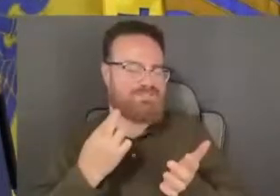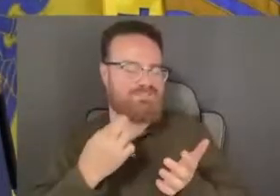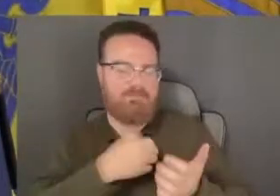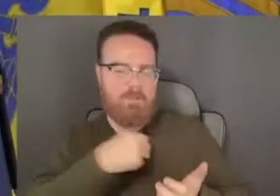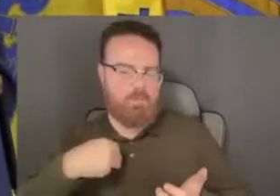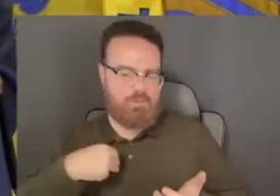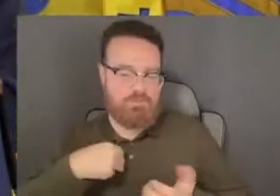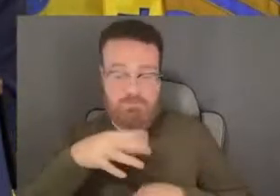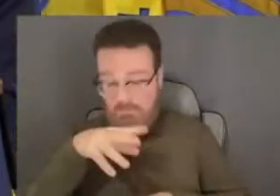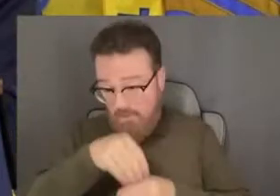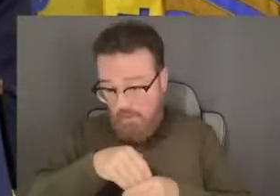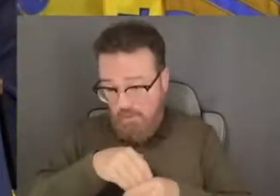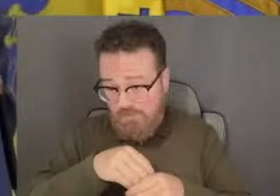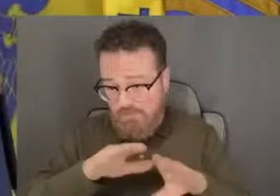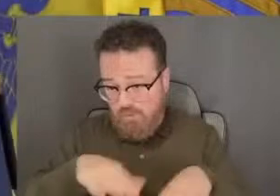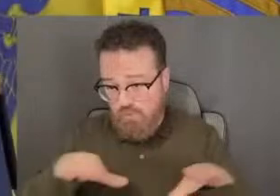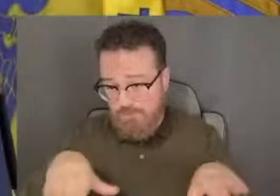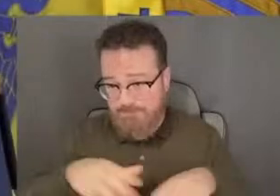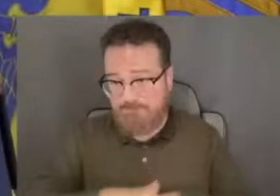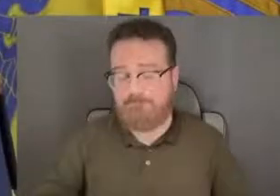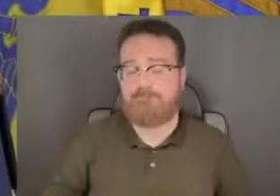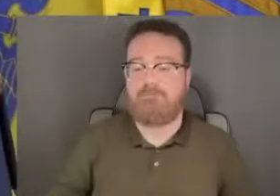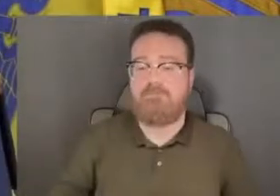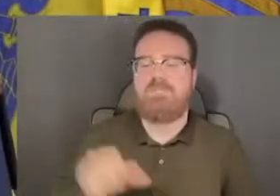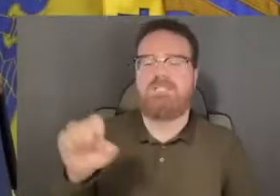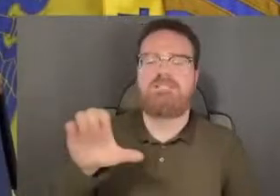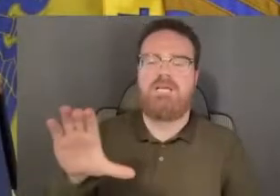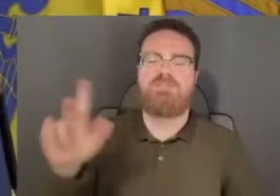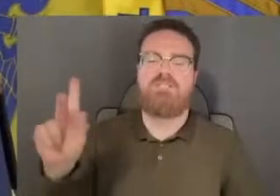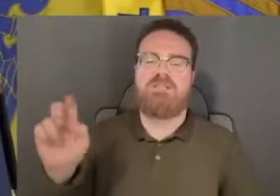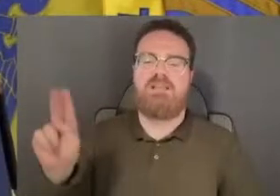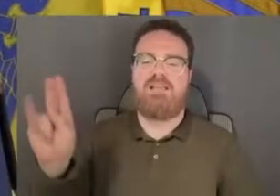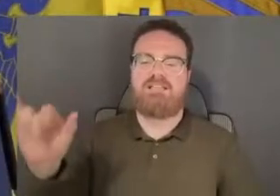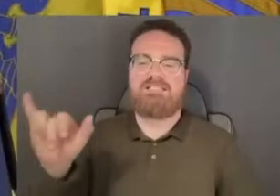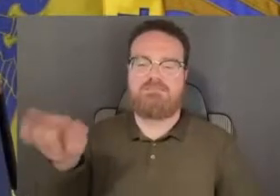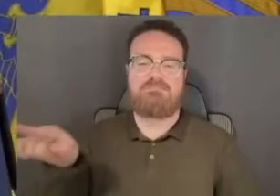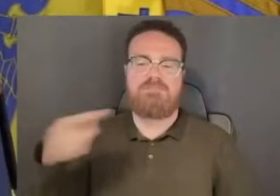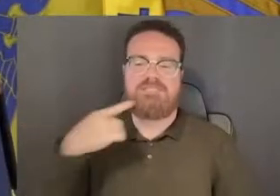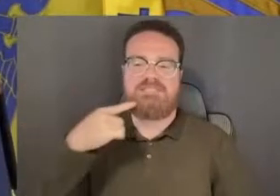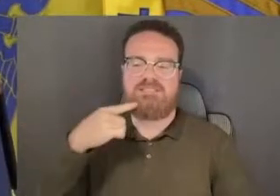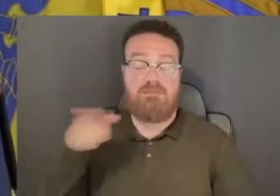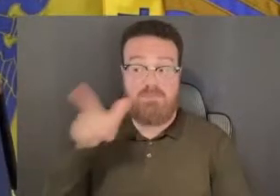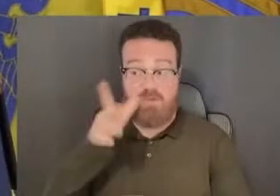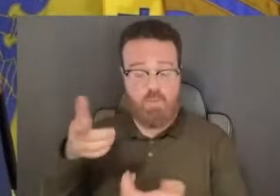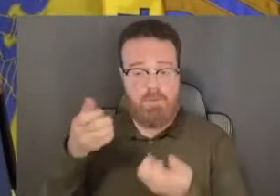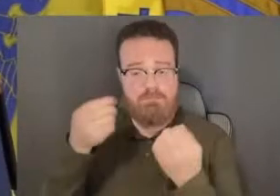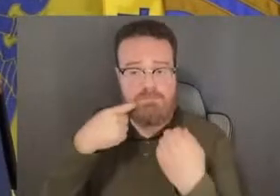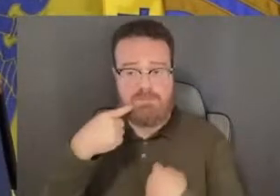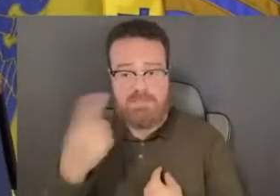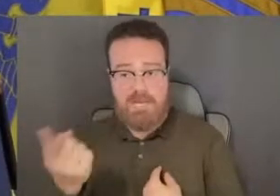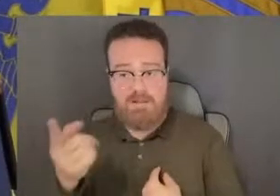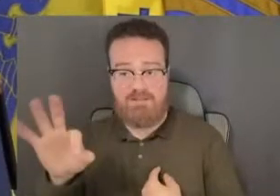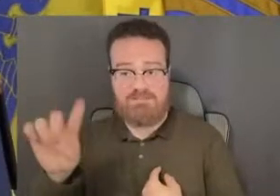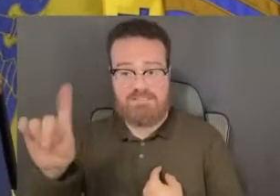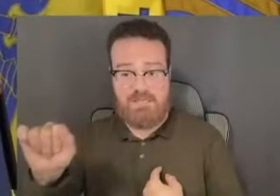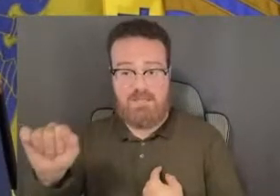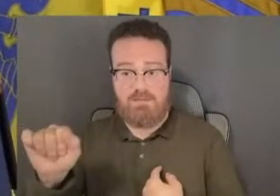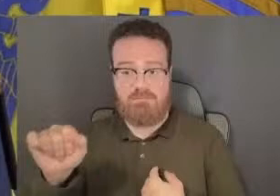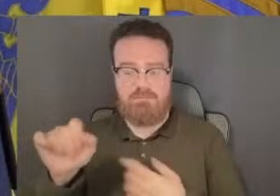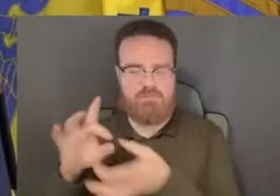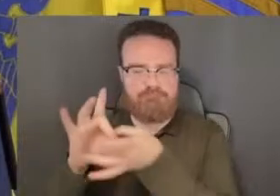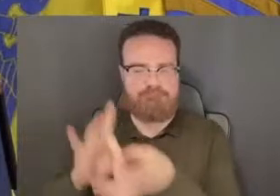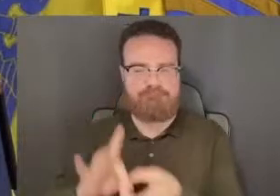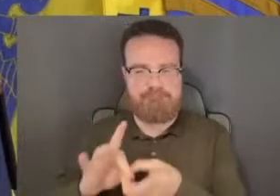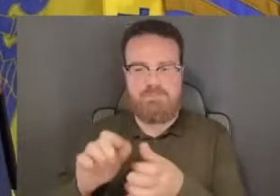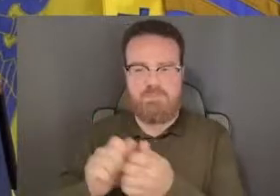Secretary Kennedy has said that he would instruct the FDA to examine concerning ingredients in the nation's food supply,